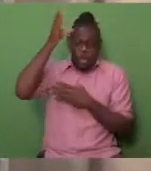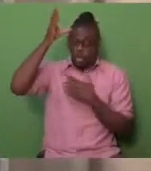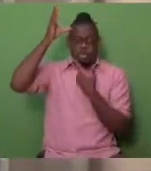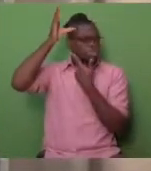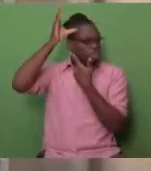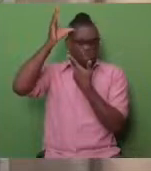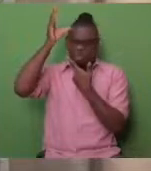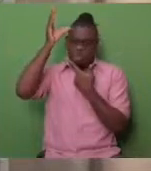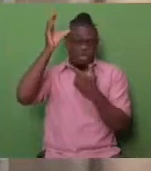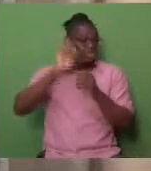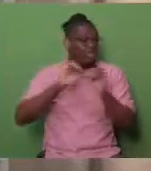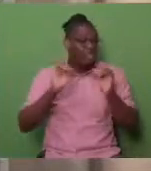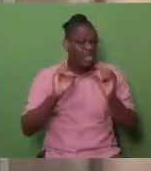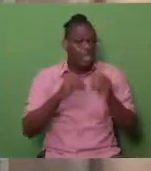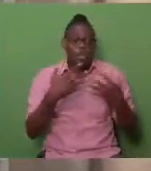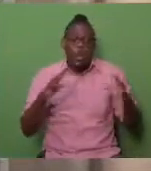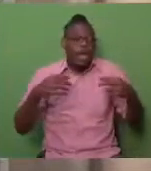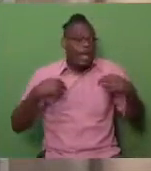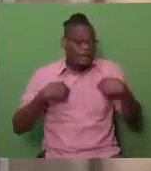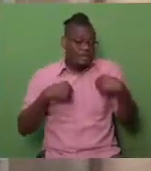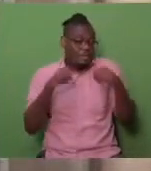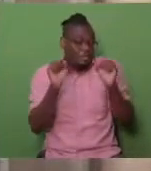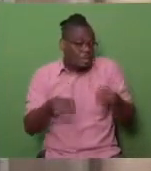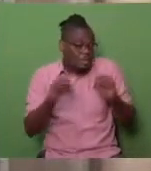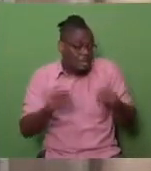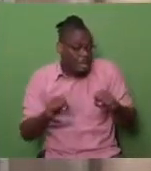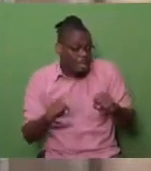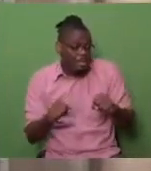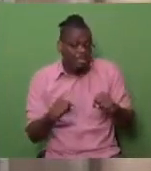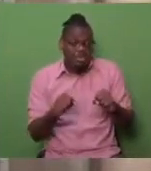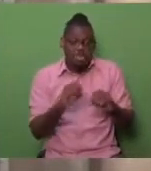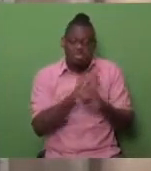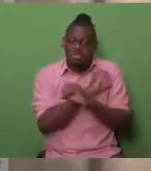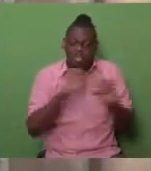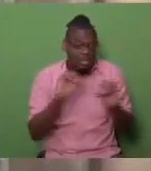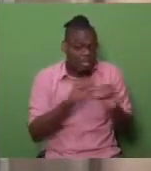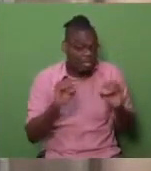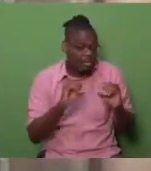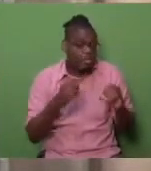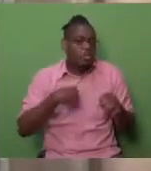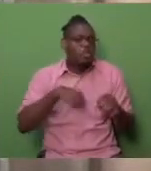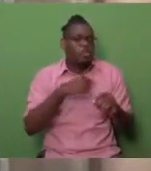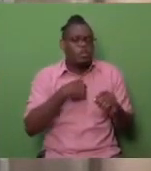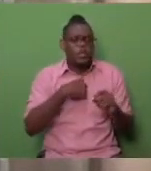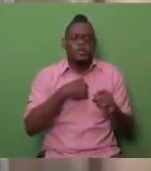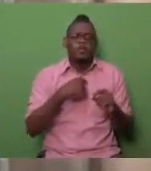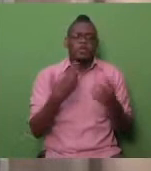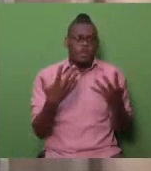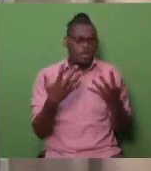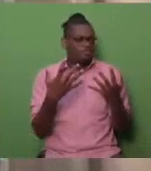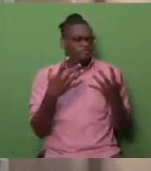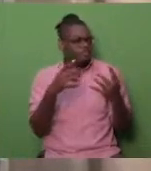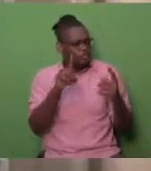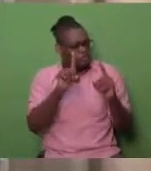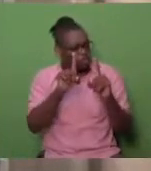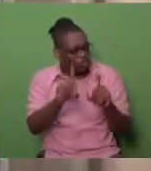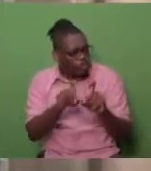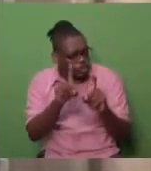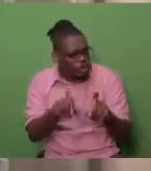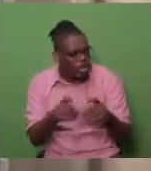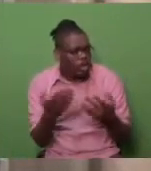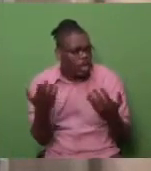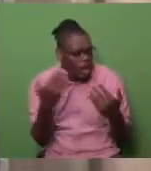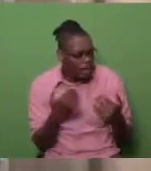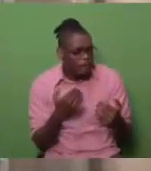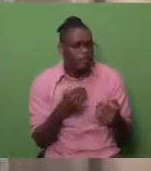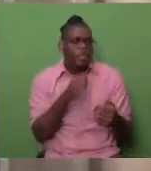We expected him to come with, inter alia, the same litany of lame excuses to justify his failures. The